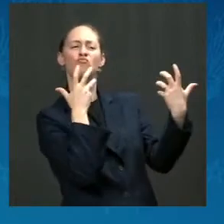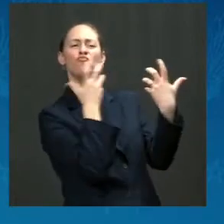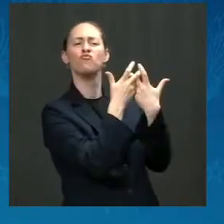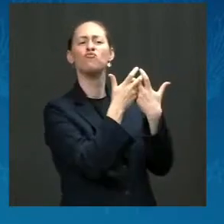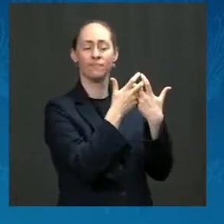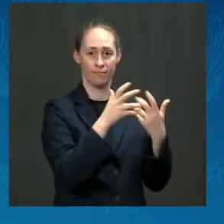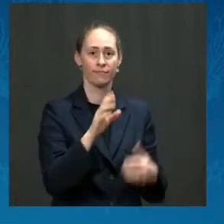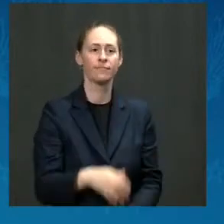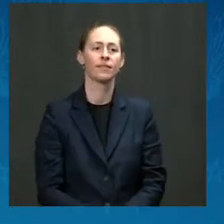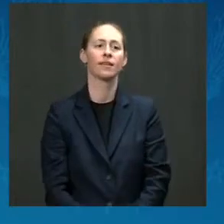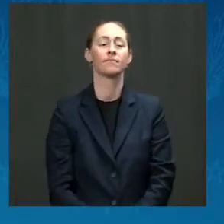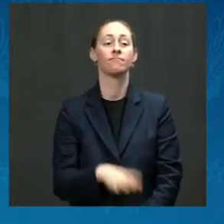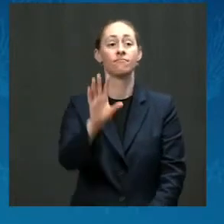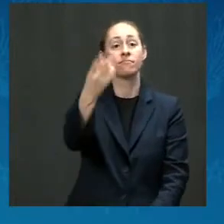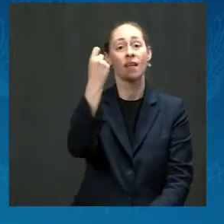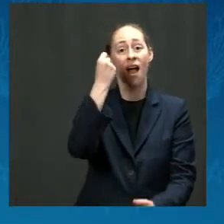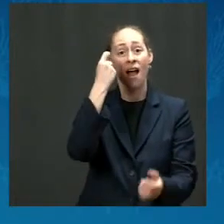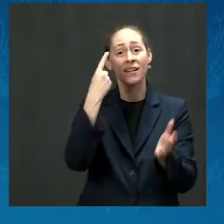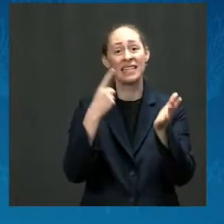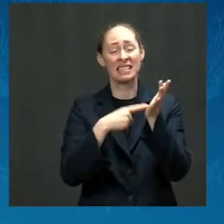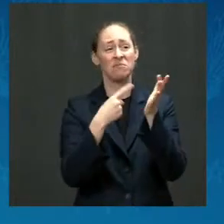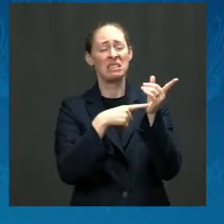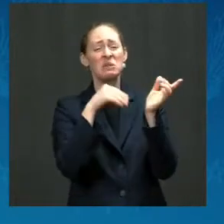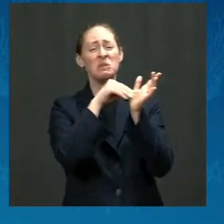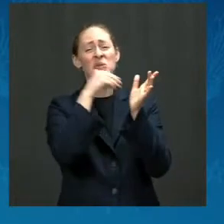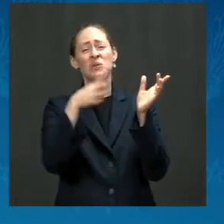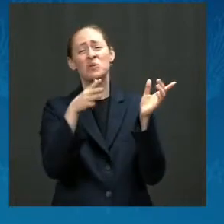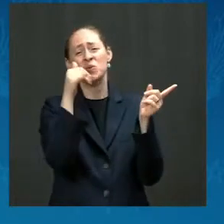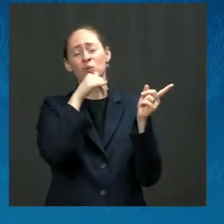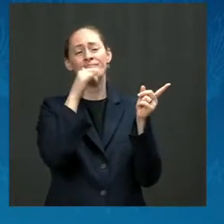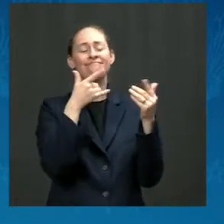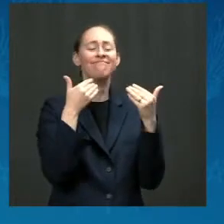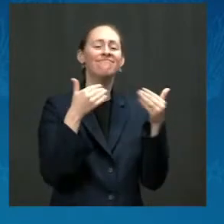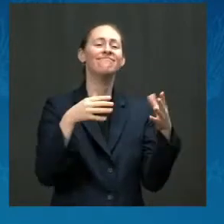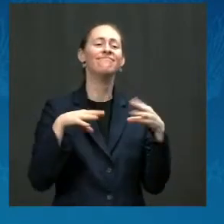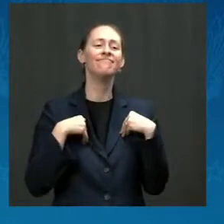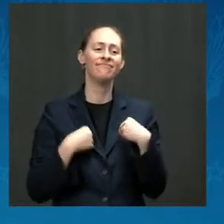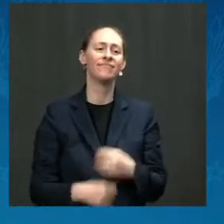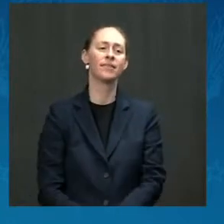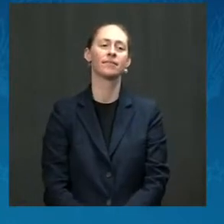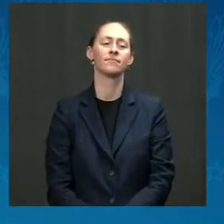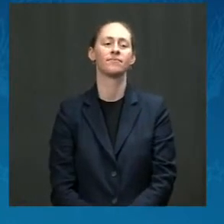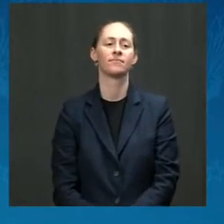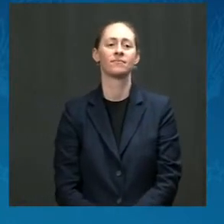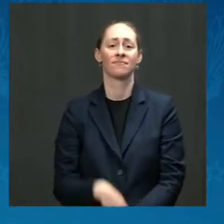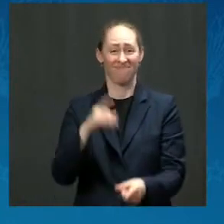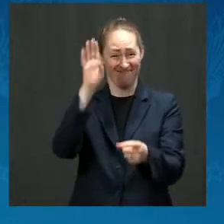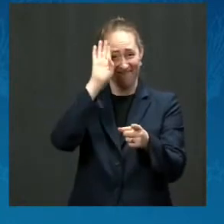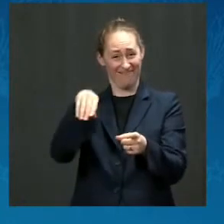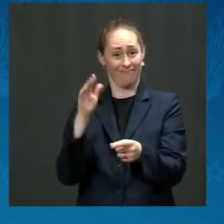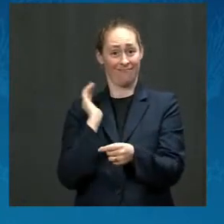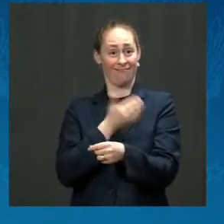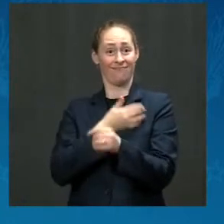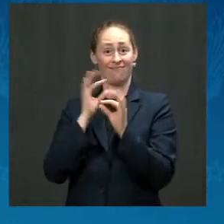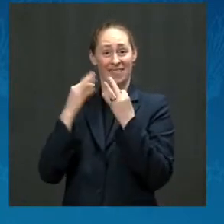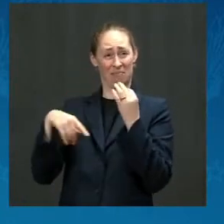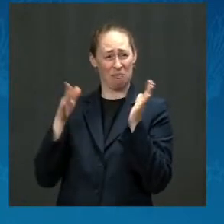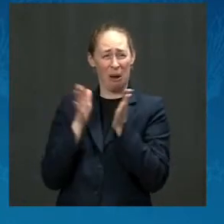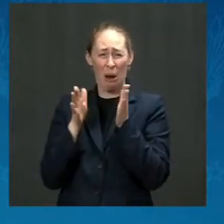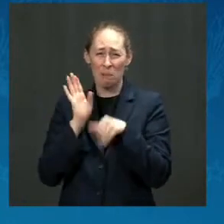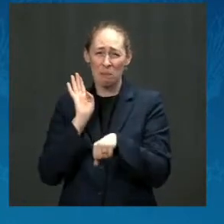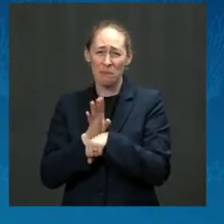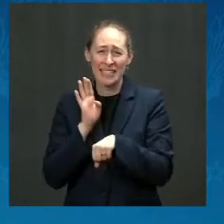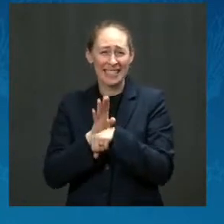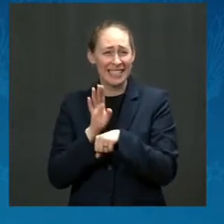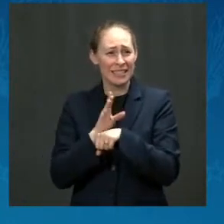middle-class business owner, my family didn't qualify for any subsidies. Every month, I would put our insurance payment of about